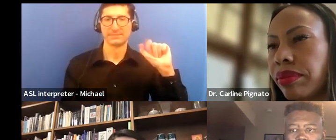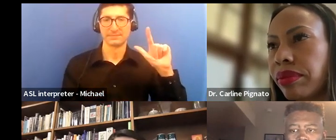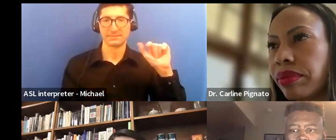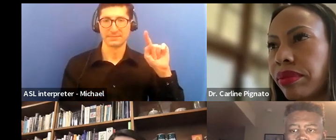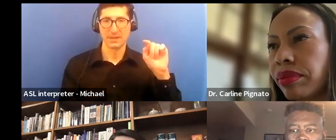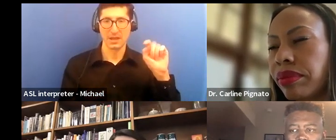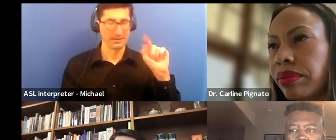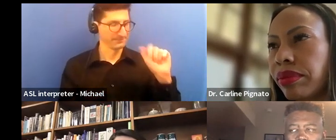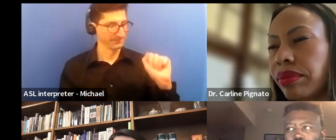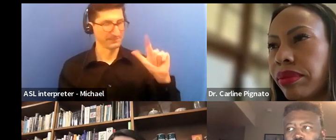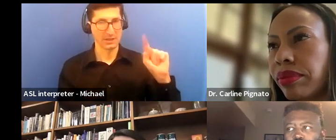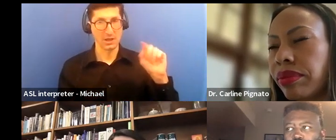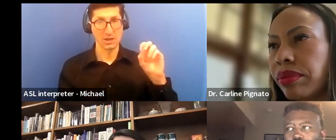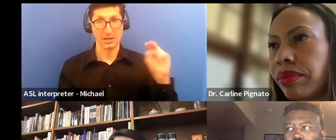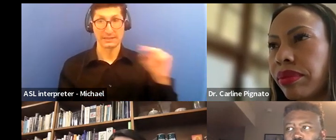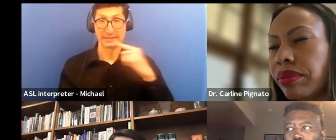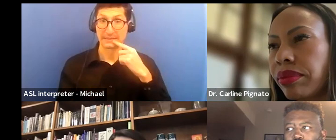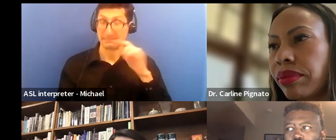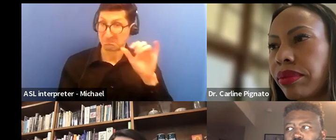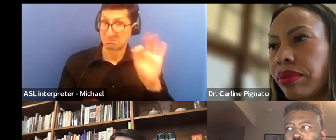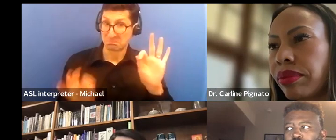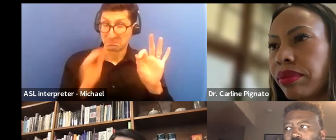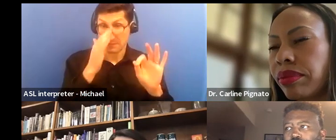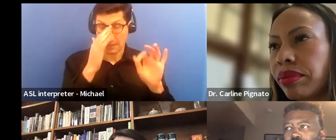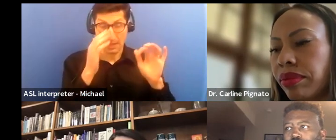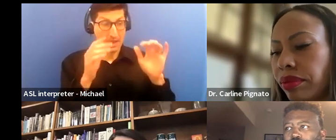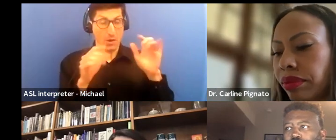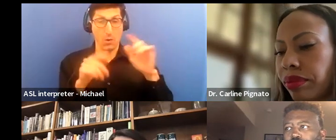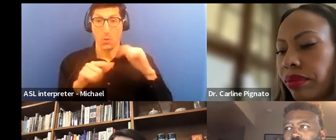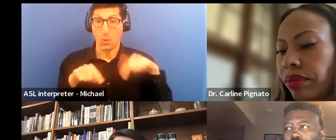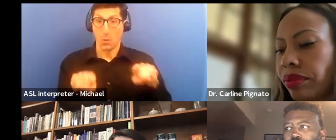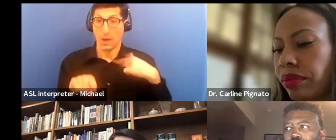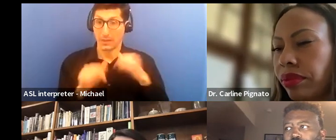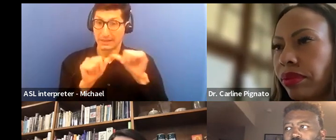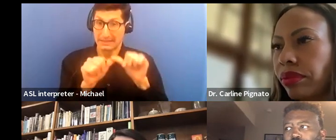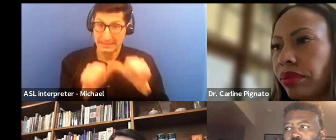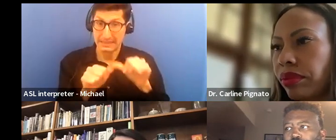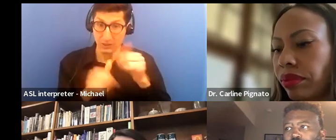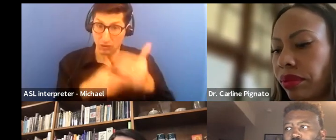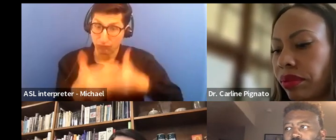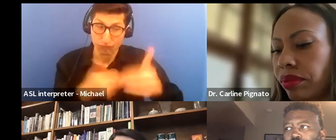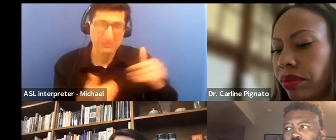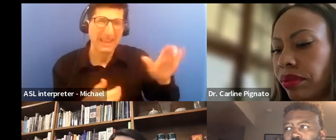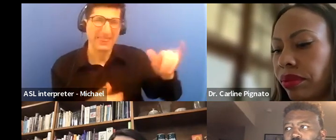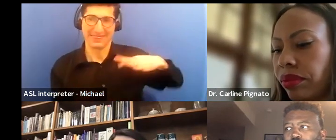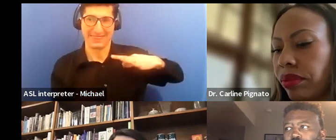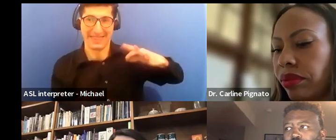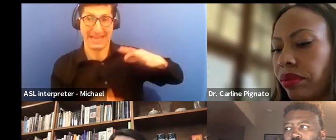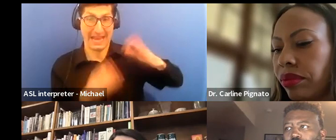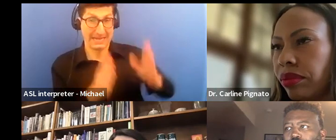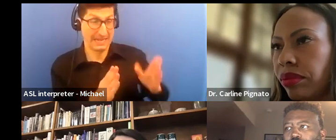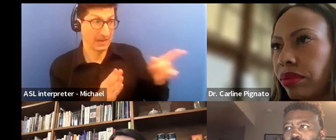committee, those types of things with the candidates, will speak specifically to them at that time, saying, if you're going to be considered for an